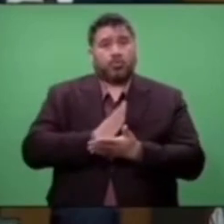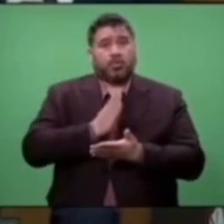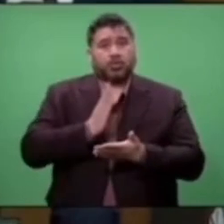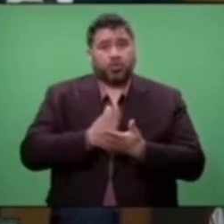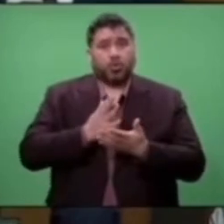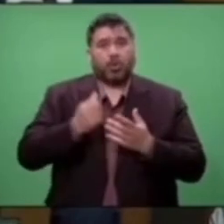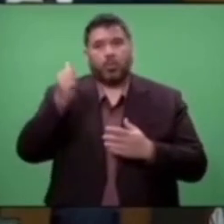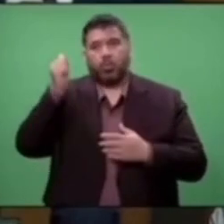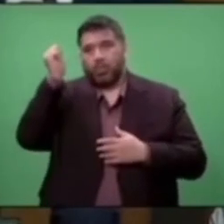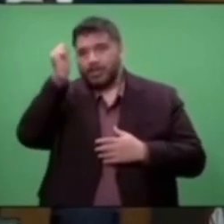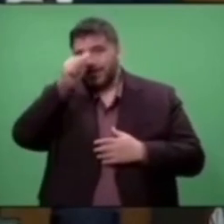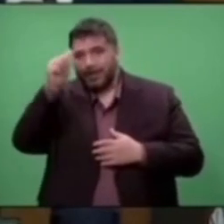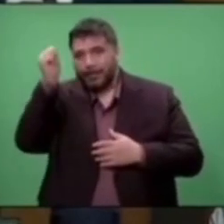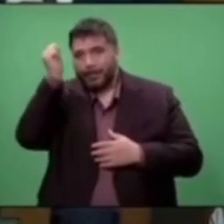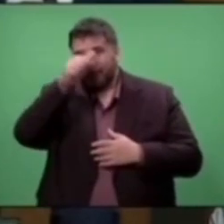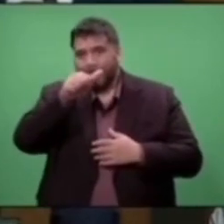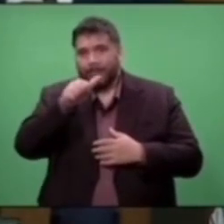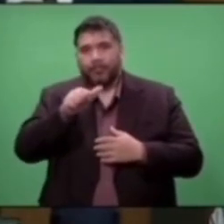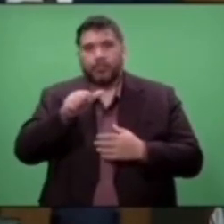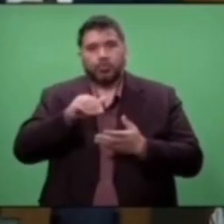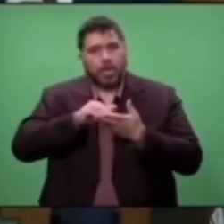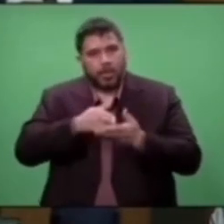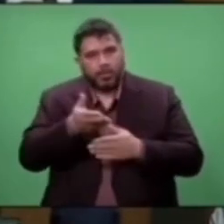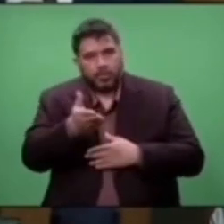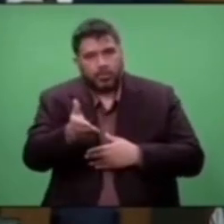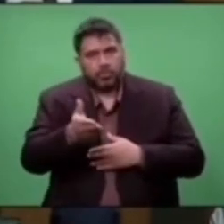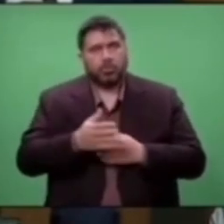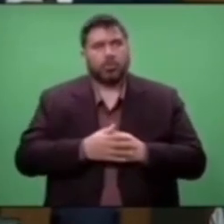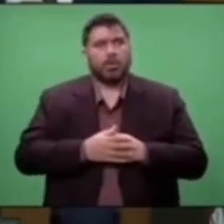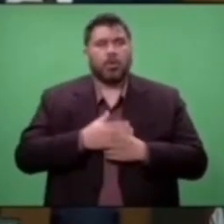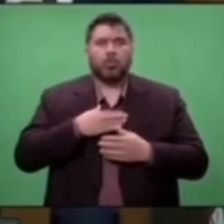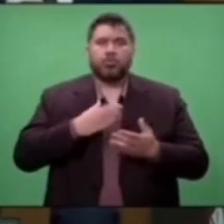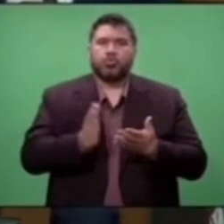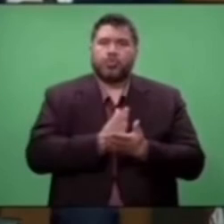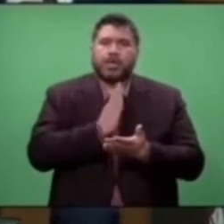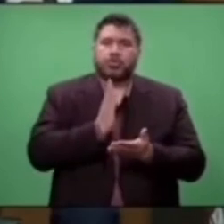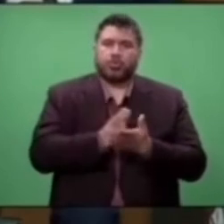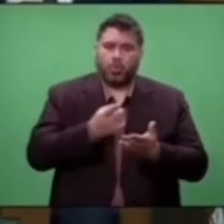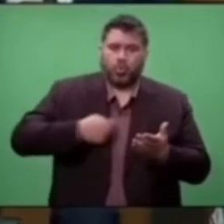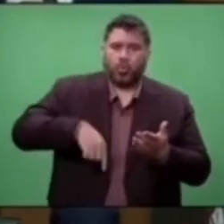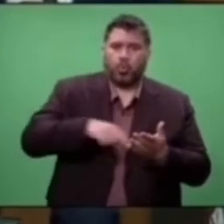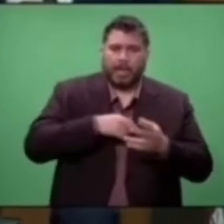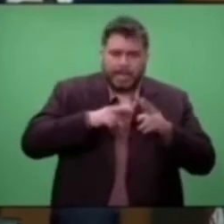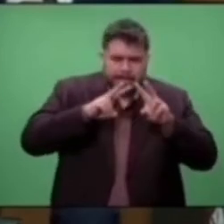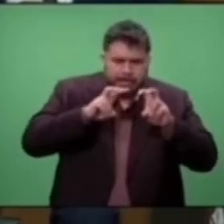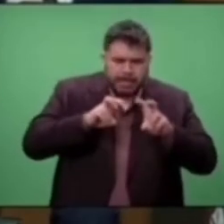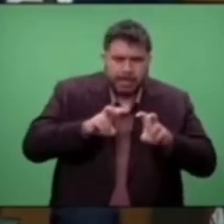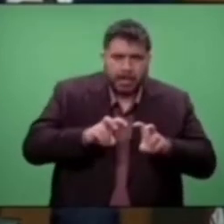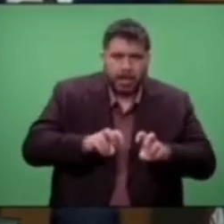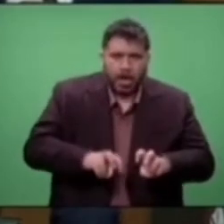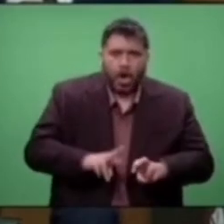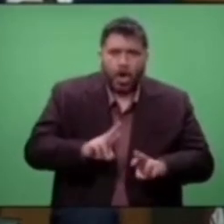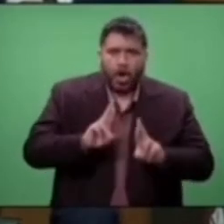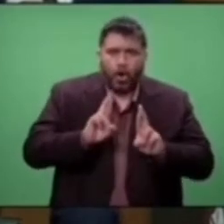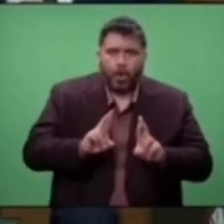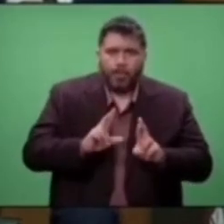wisdom of the ages guide you, and that the truth and justice we have sought together may find you